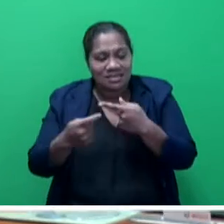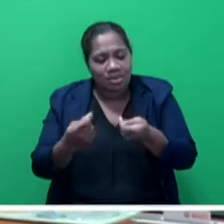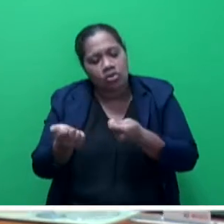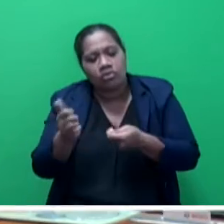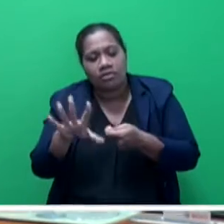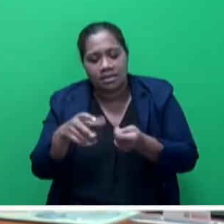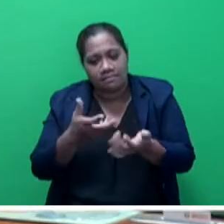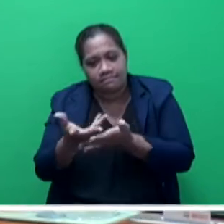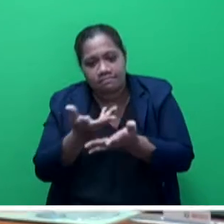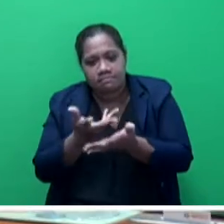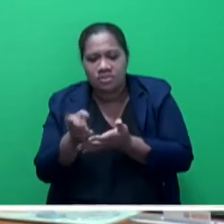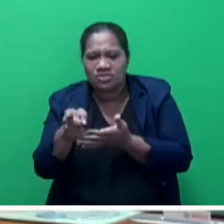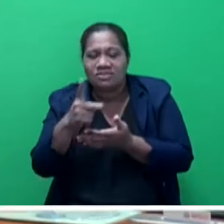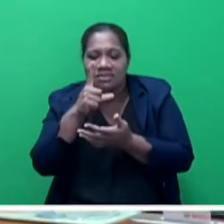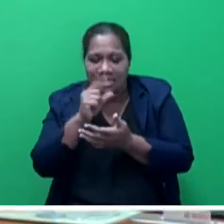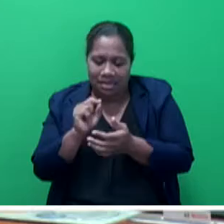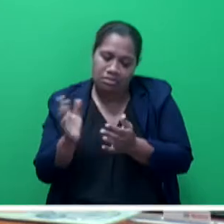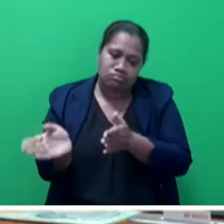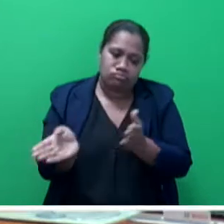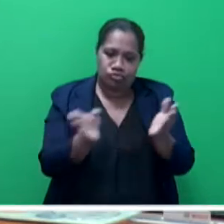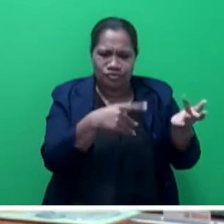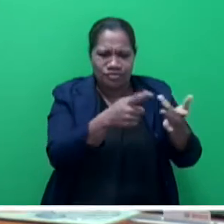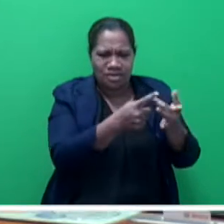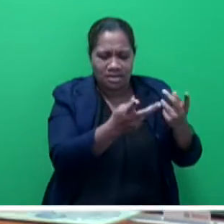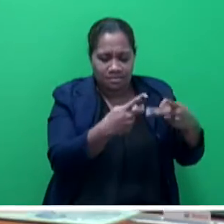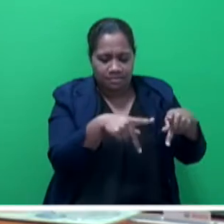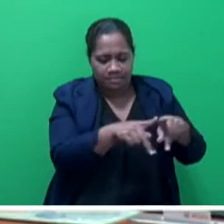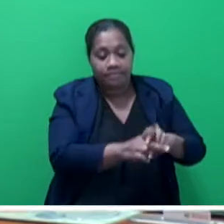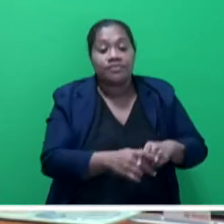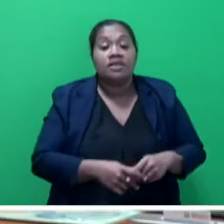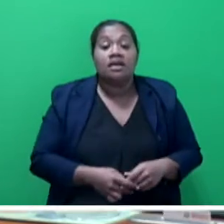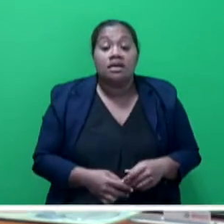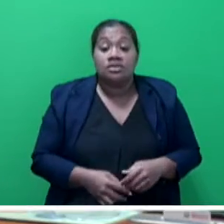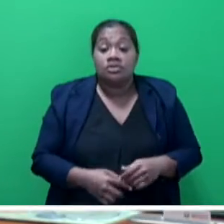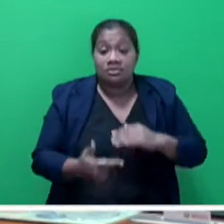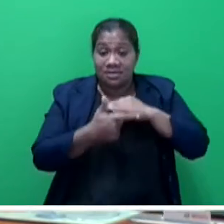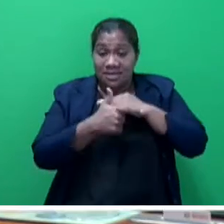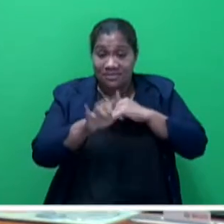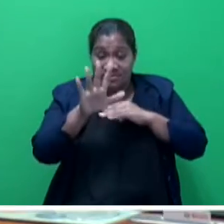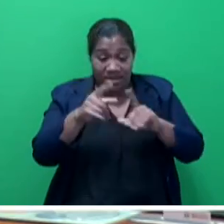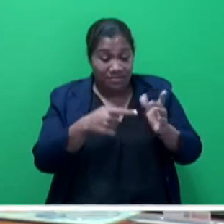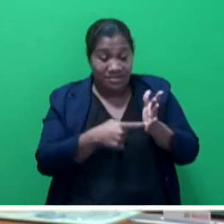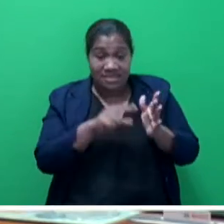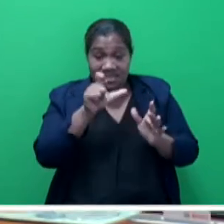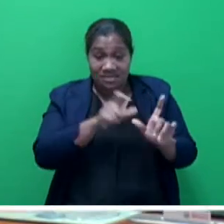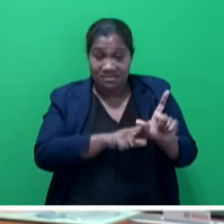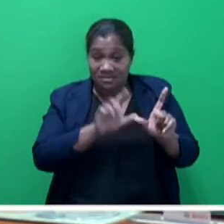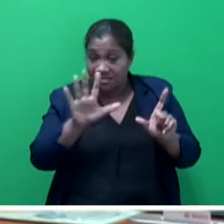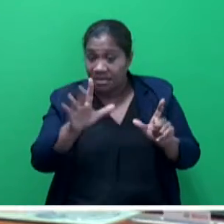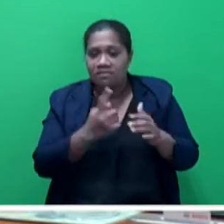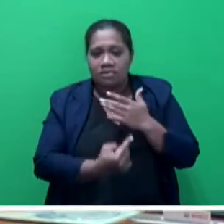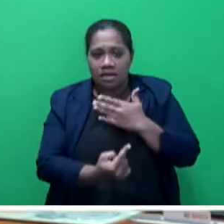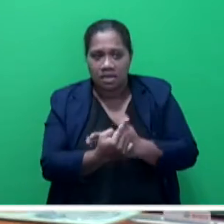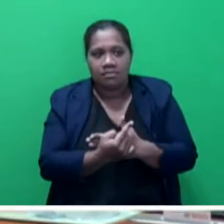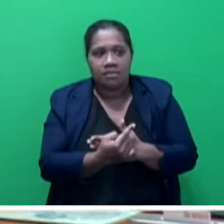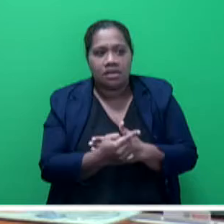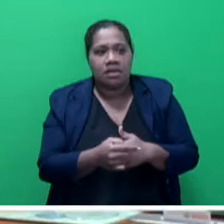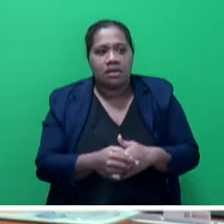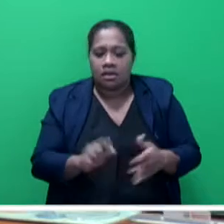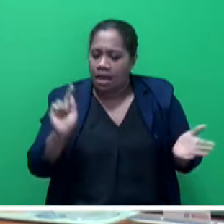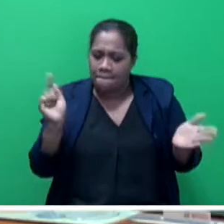Mr. Speaker, sir, TC Yasa, being Category 5, made the removal of informal markets very